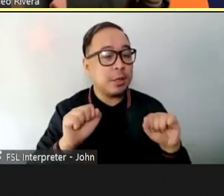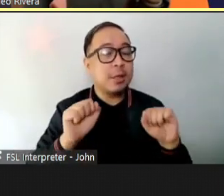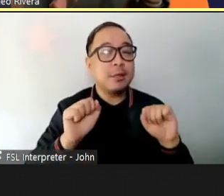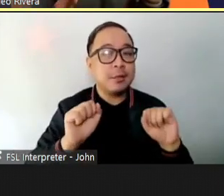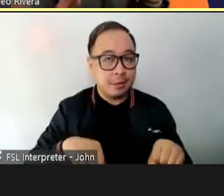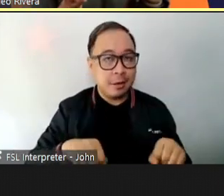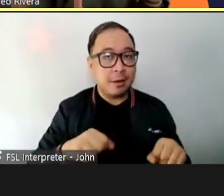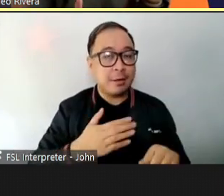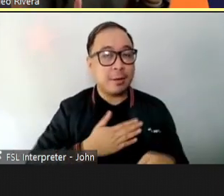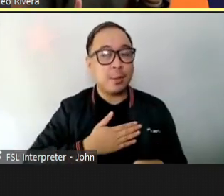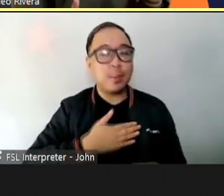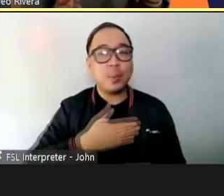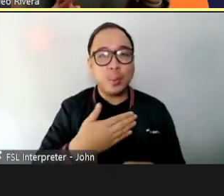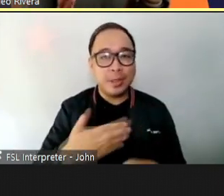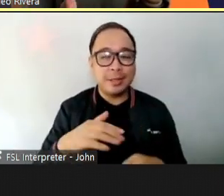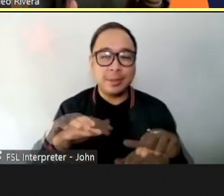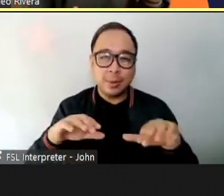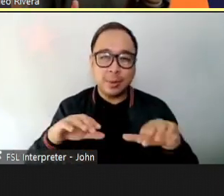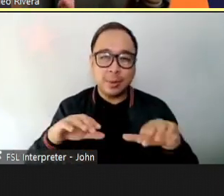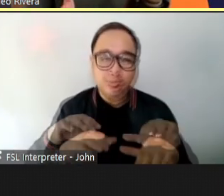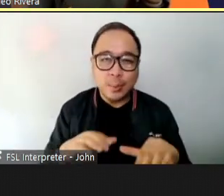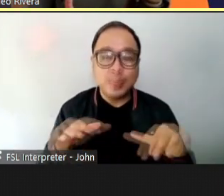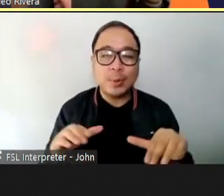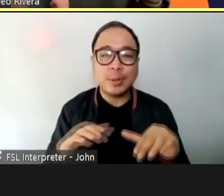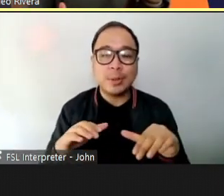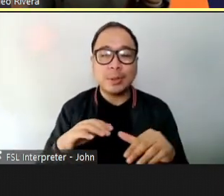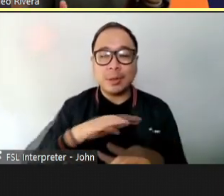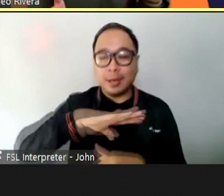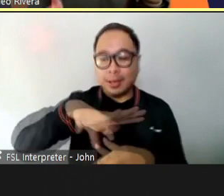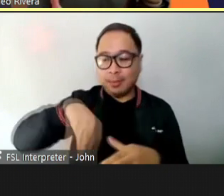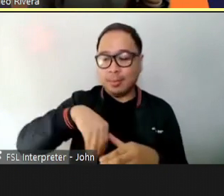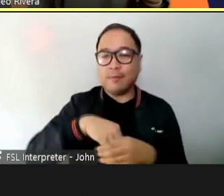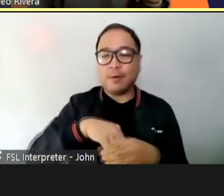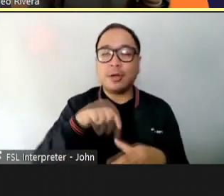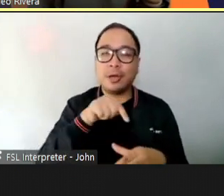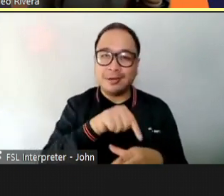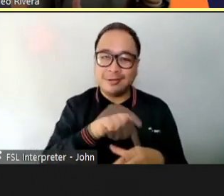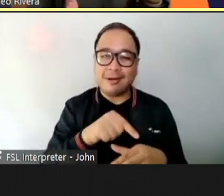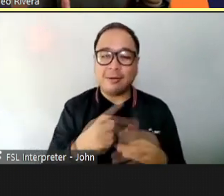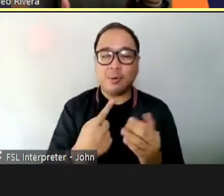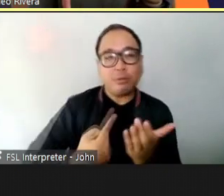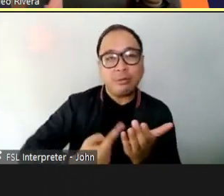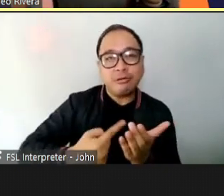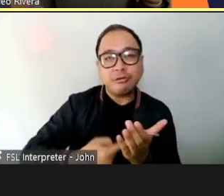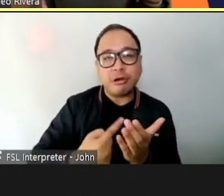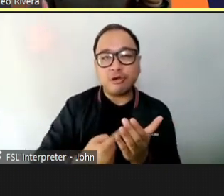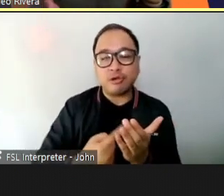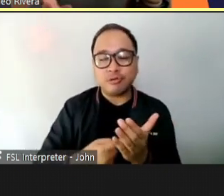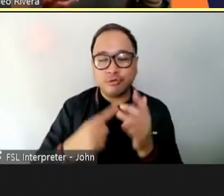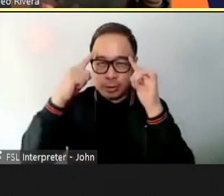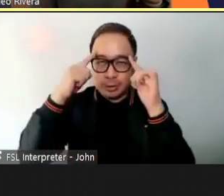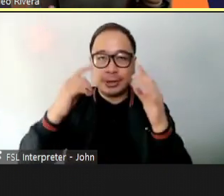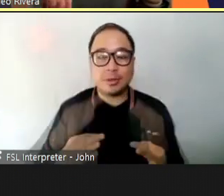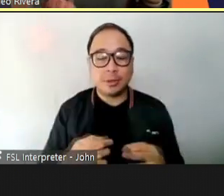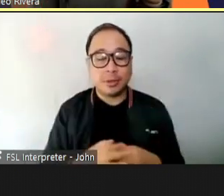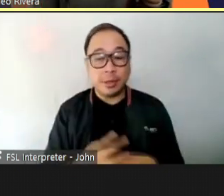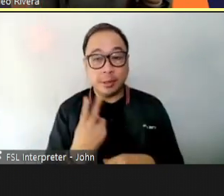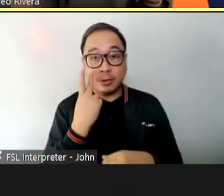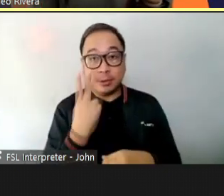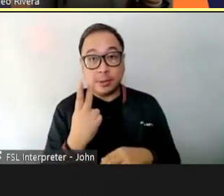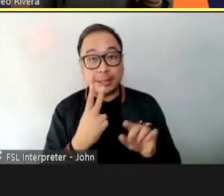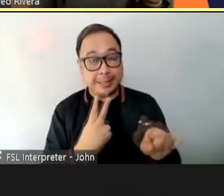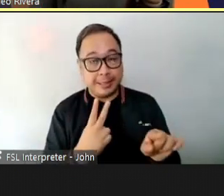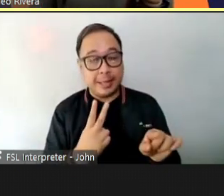willing to take action and be part of the conversation. And in the video, they mentioned that a plan was